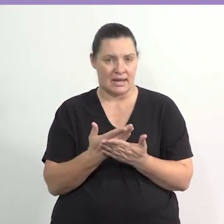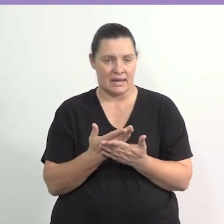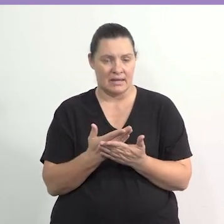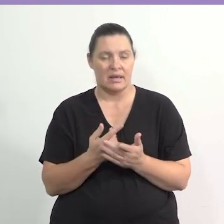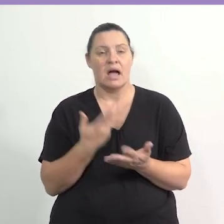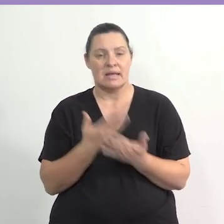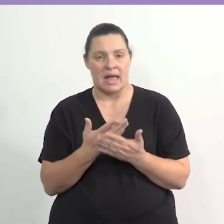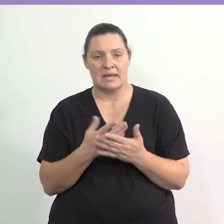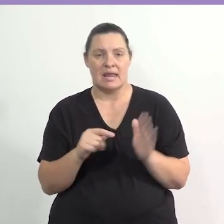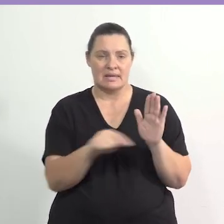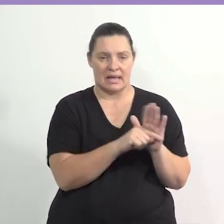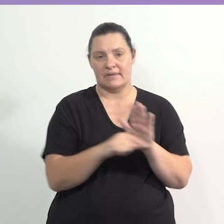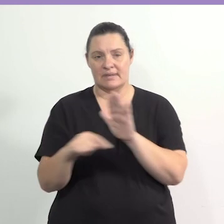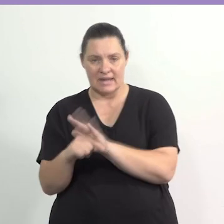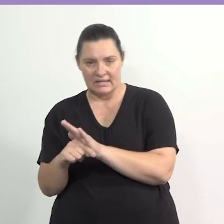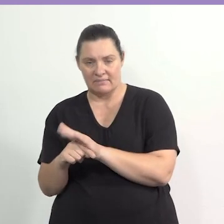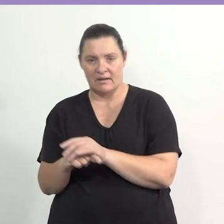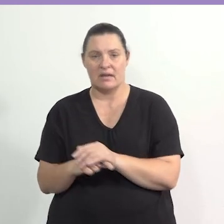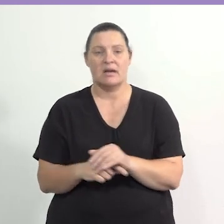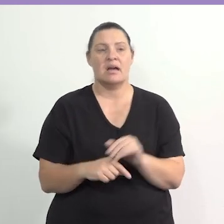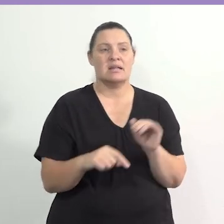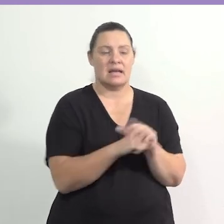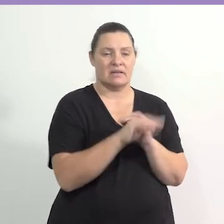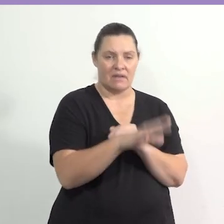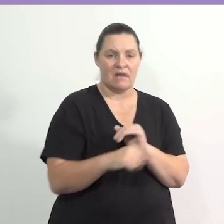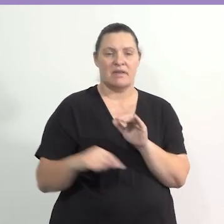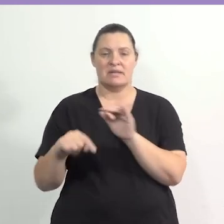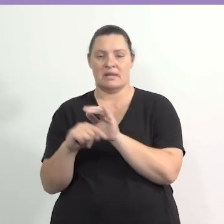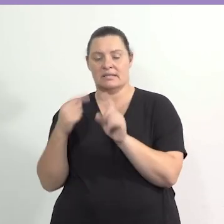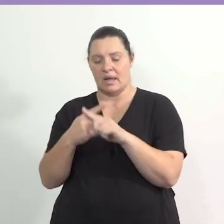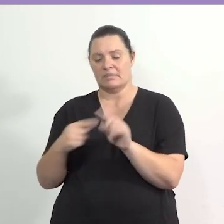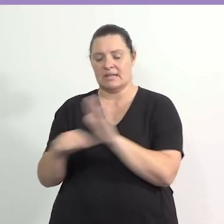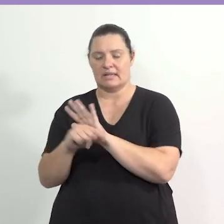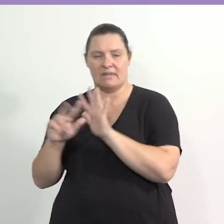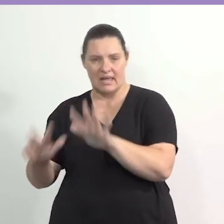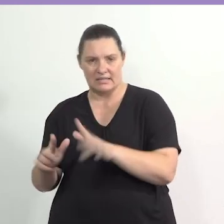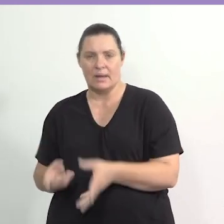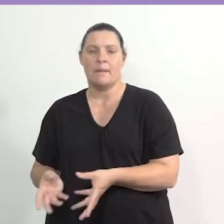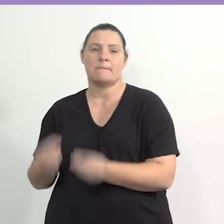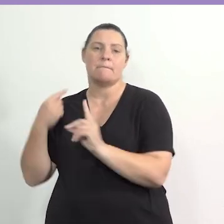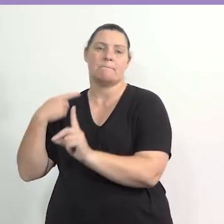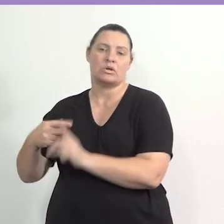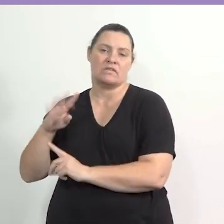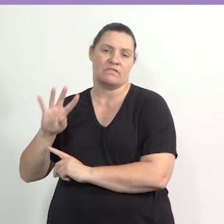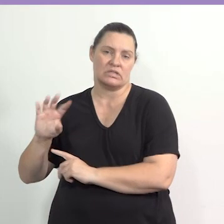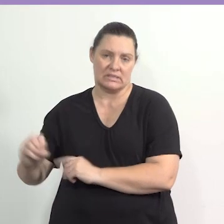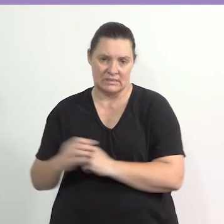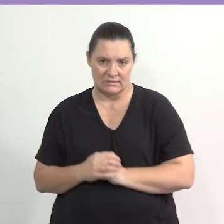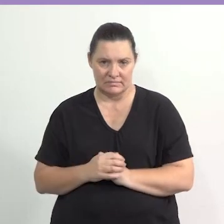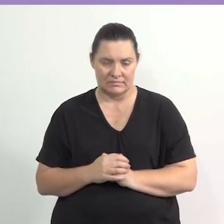And here we have a negative and a negative. So a negative 5 multiplied by a negative 8, and that is going to give you a